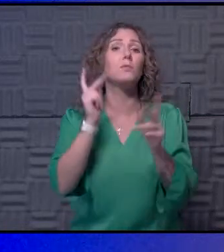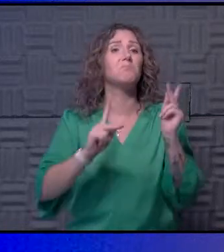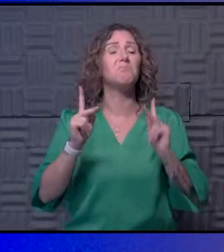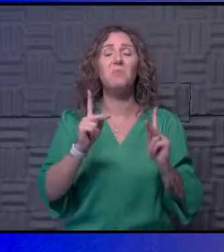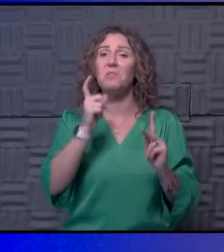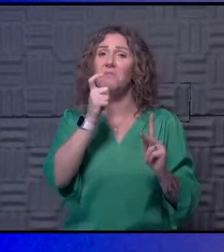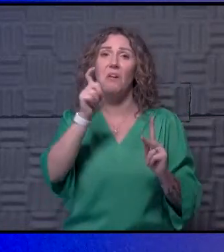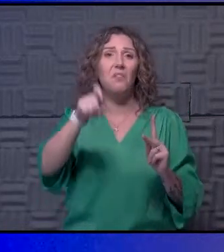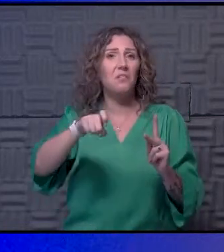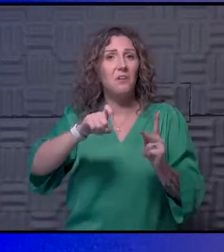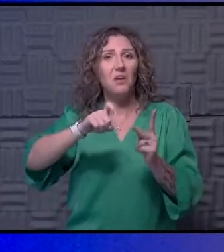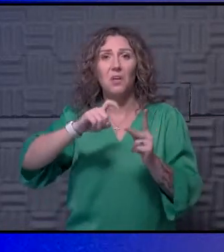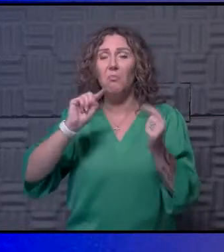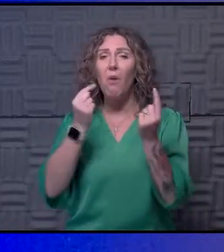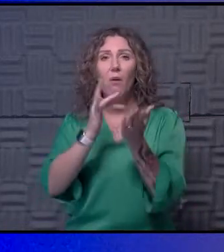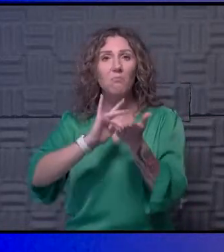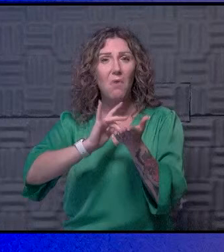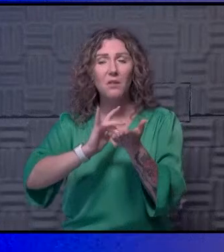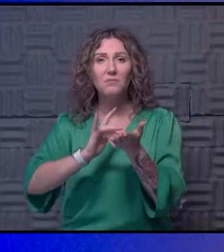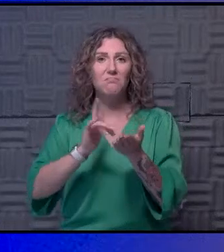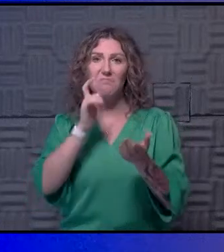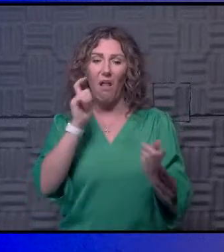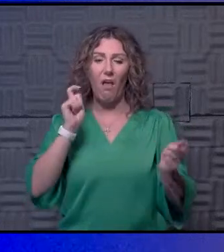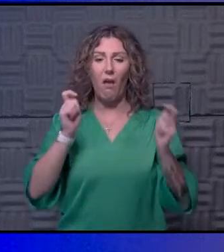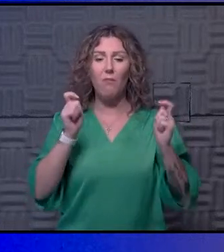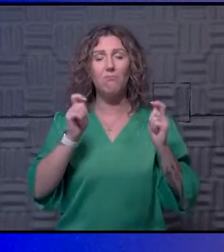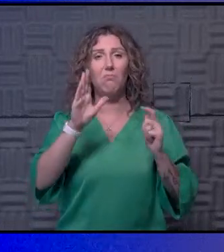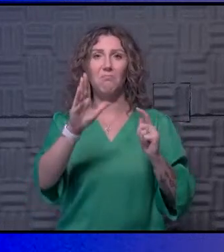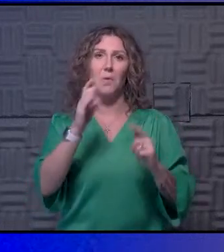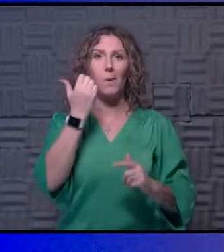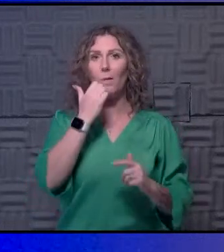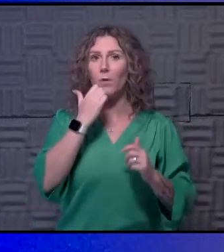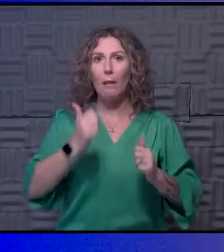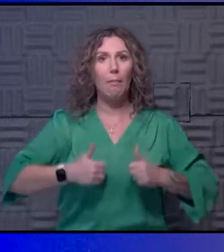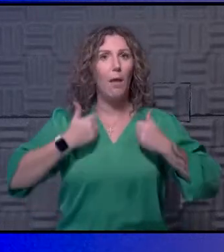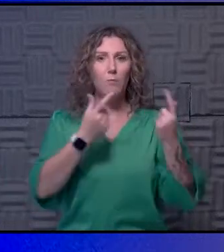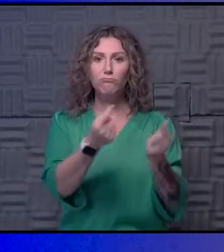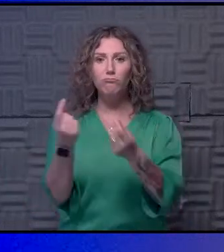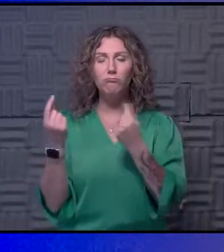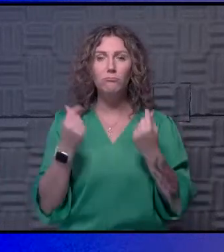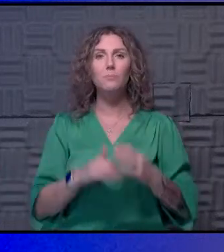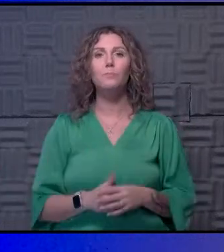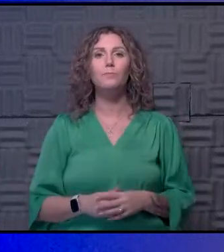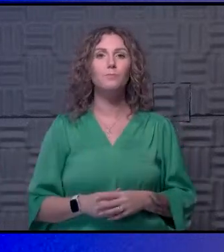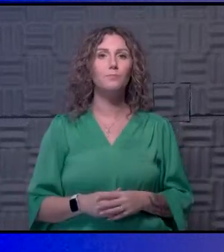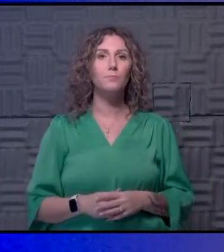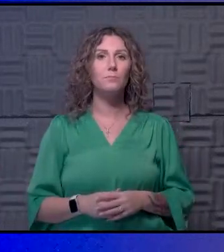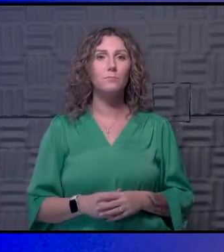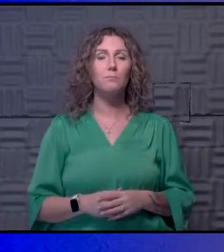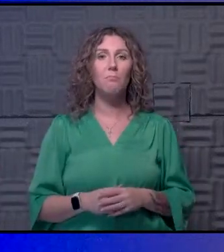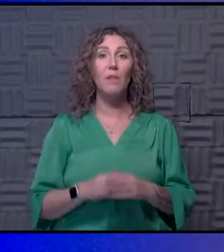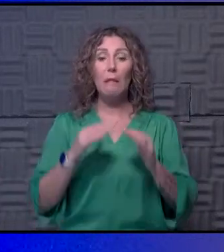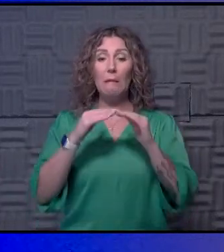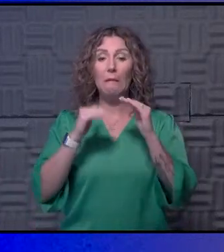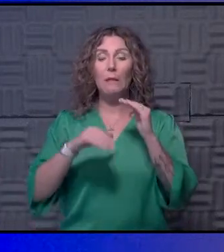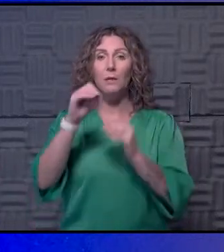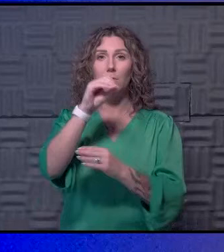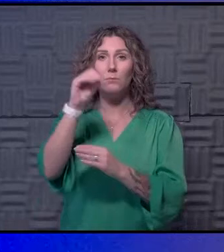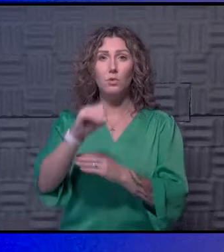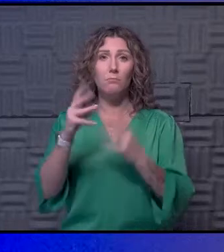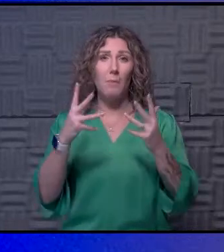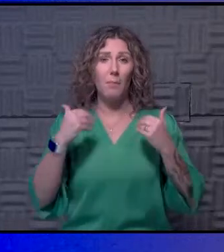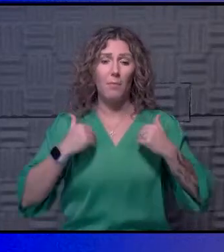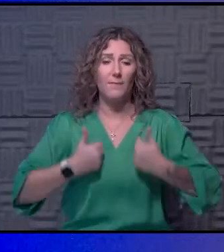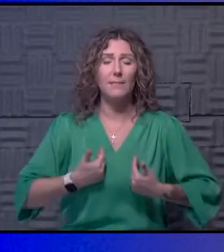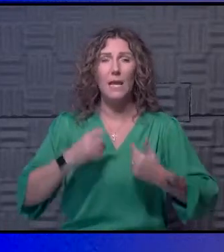pain medication, and it didn't alter their daily life or what they're doing. A less percentage will have fatigue